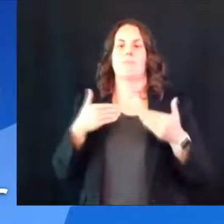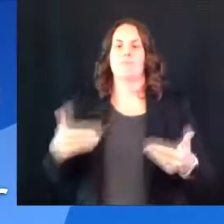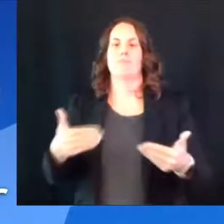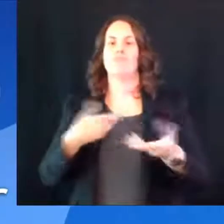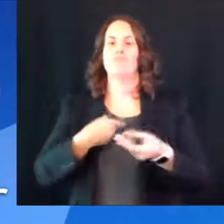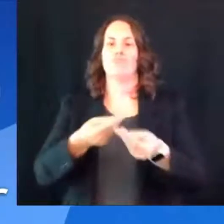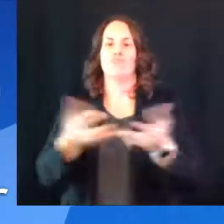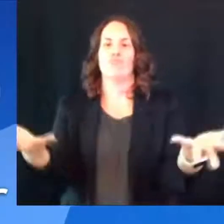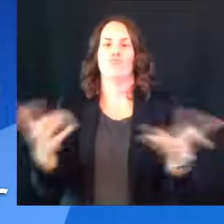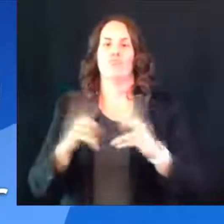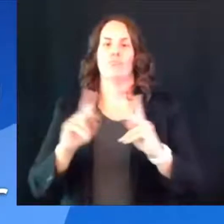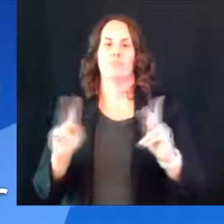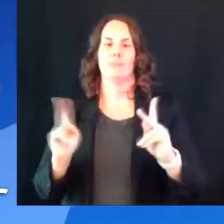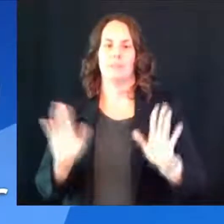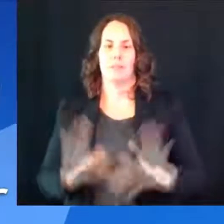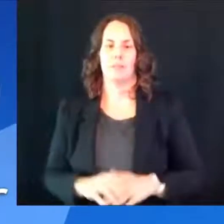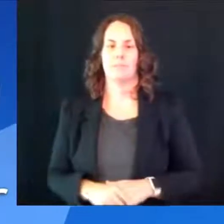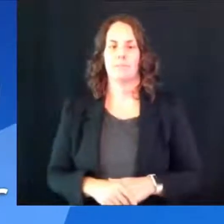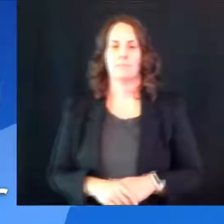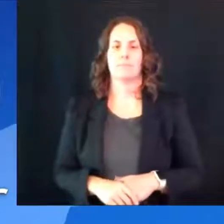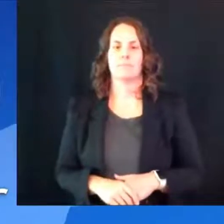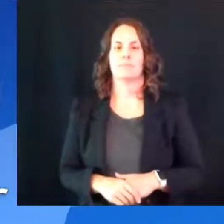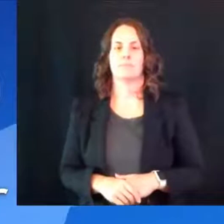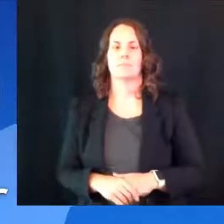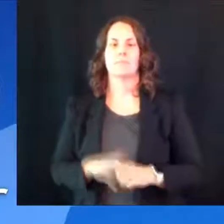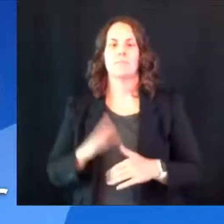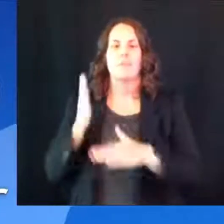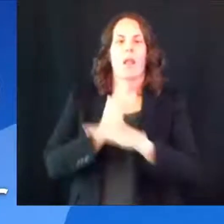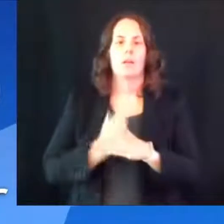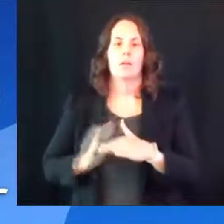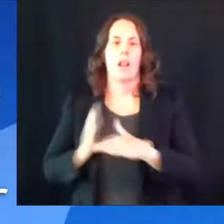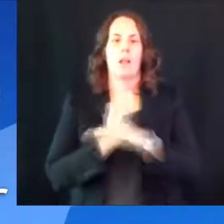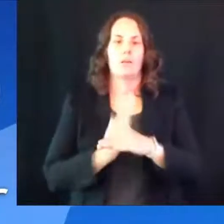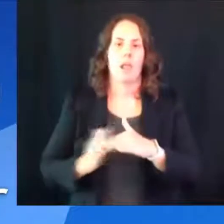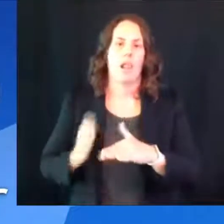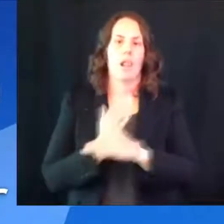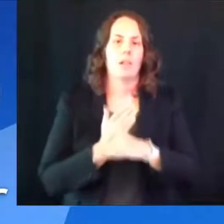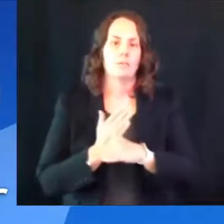All right, let's go now to Heather Poltrock, WSAW. Heather.